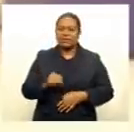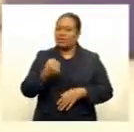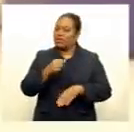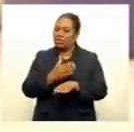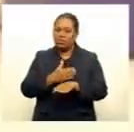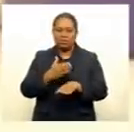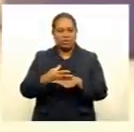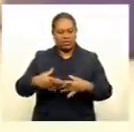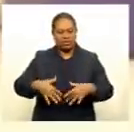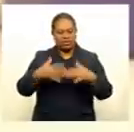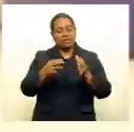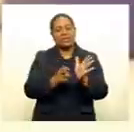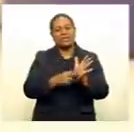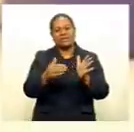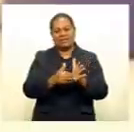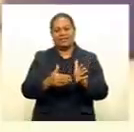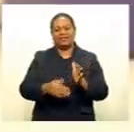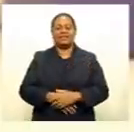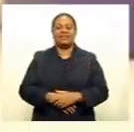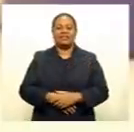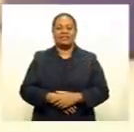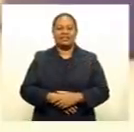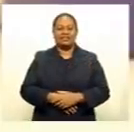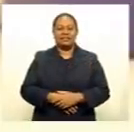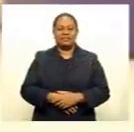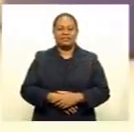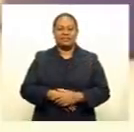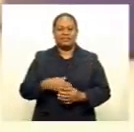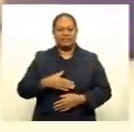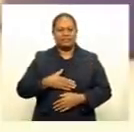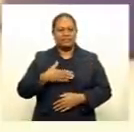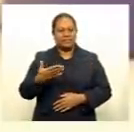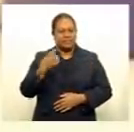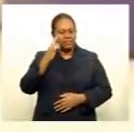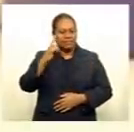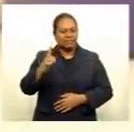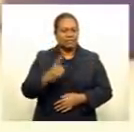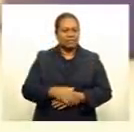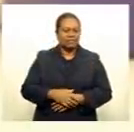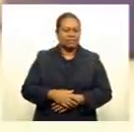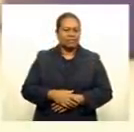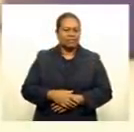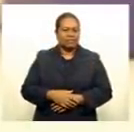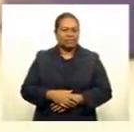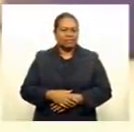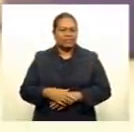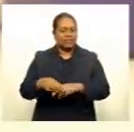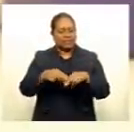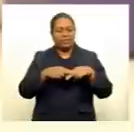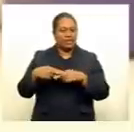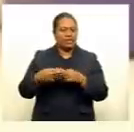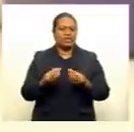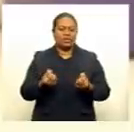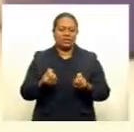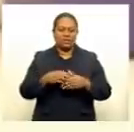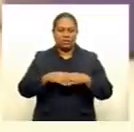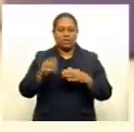trade data from New Zealand. It is interesting to see how these data releases will impact our Fiji dollar basket